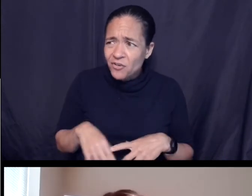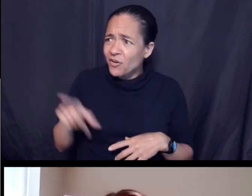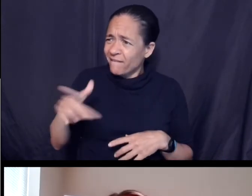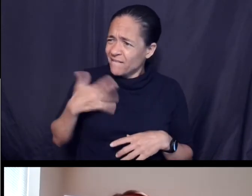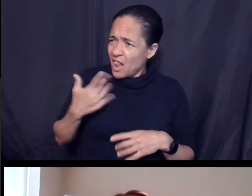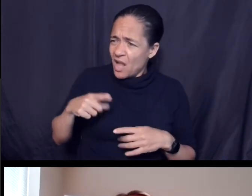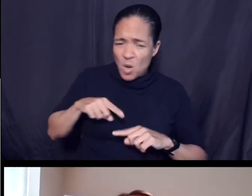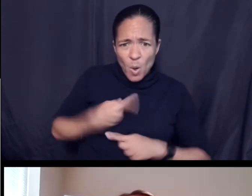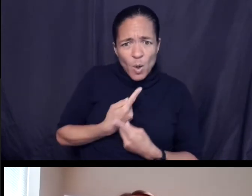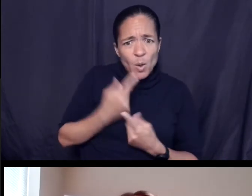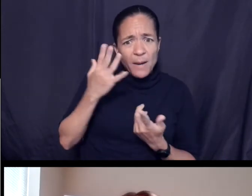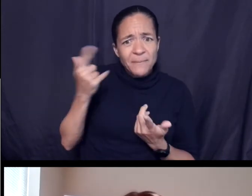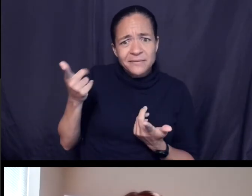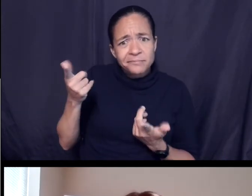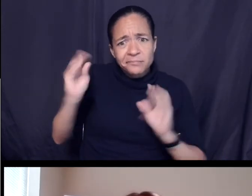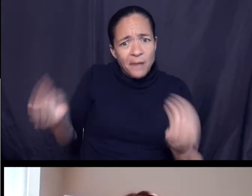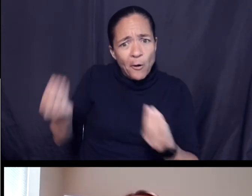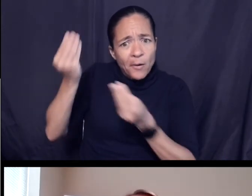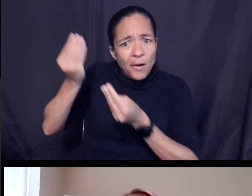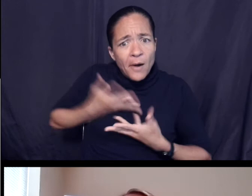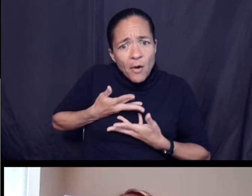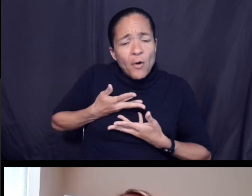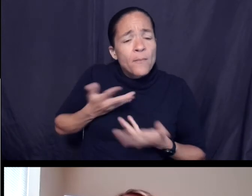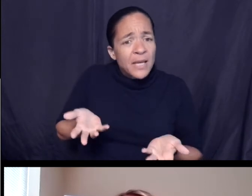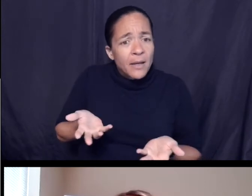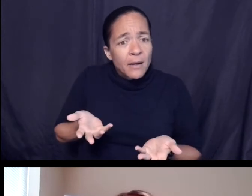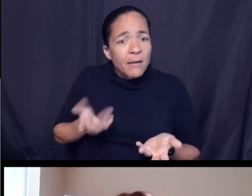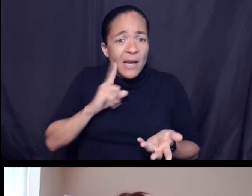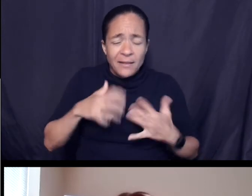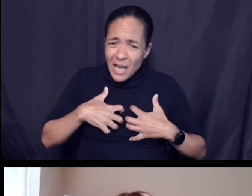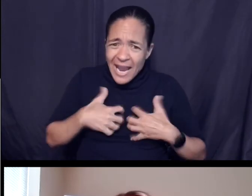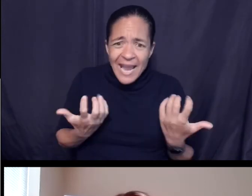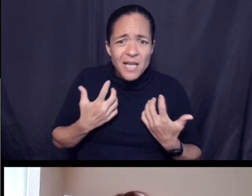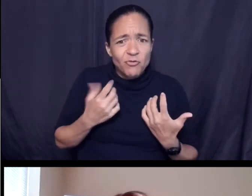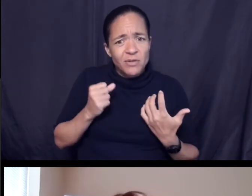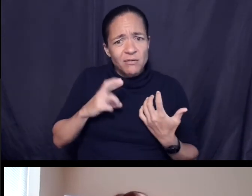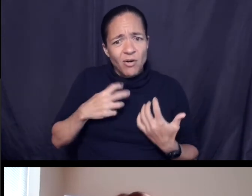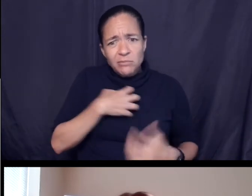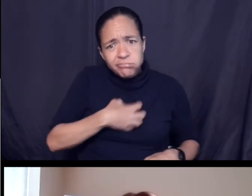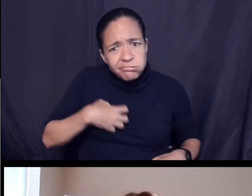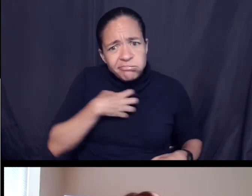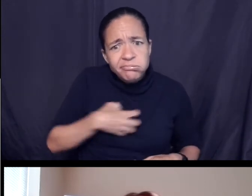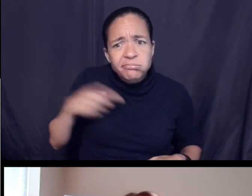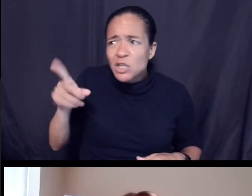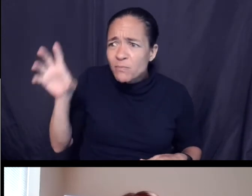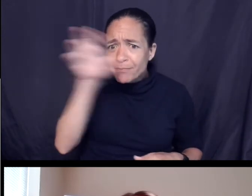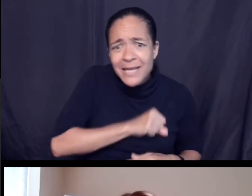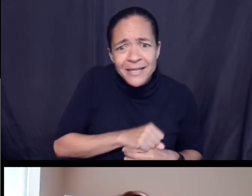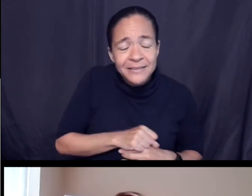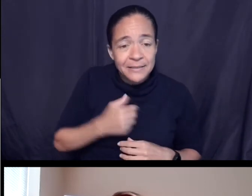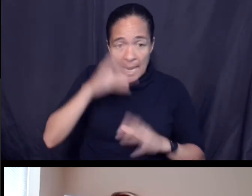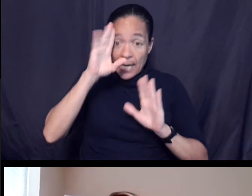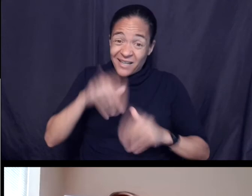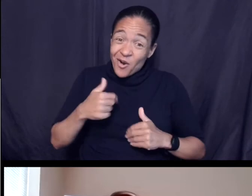they're dealing with something that no one told them about. They're angry or resentful about the missed opportunities. I know that I've dealt